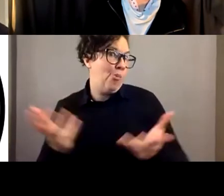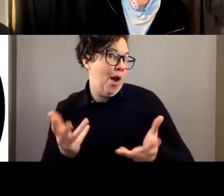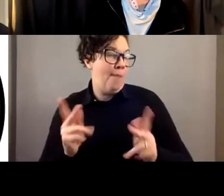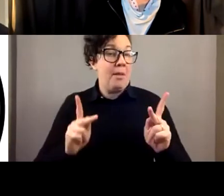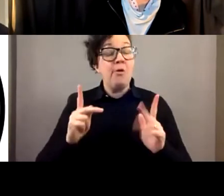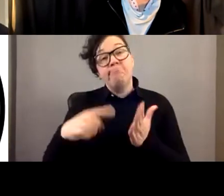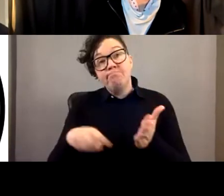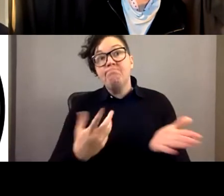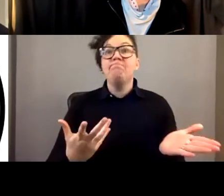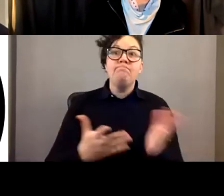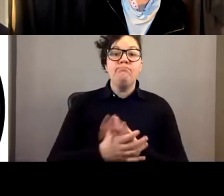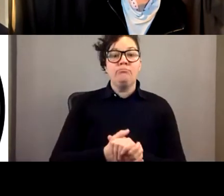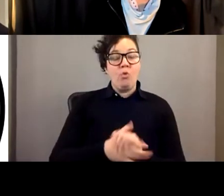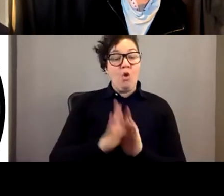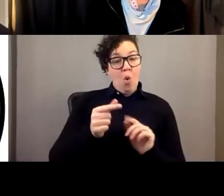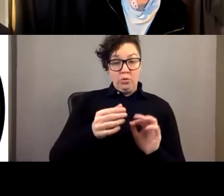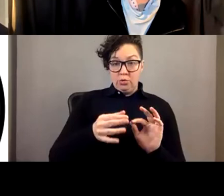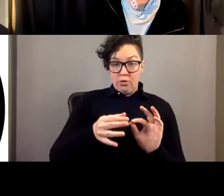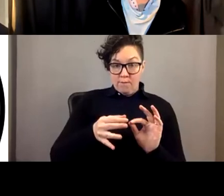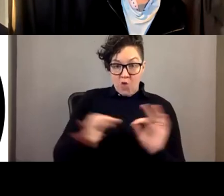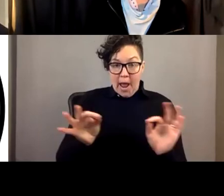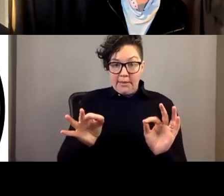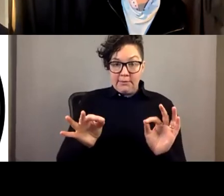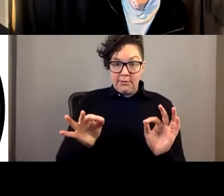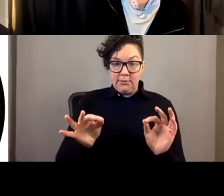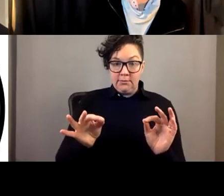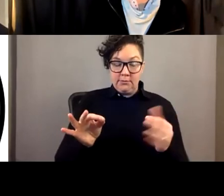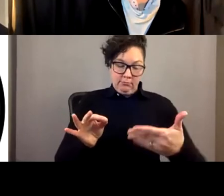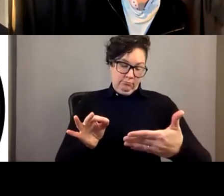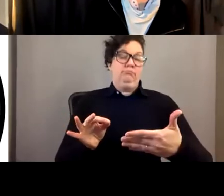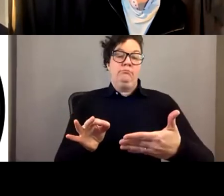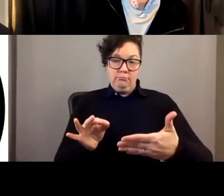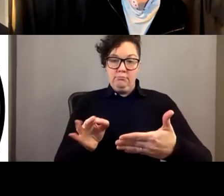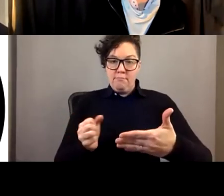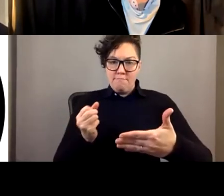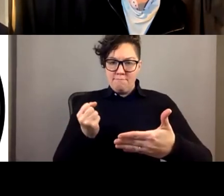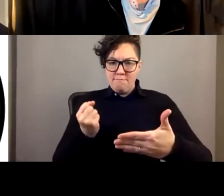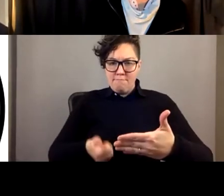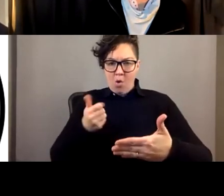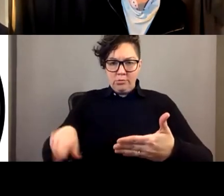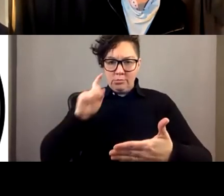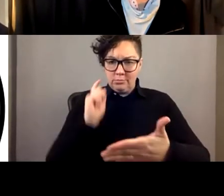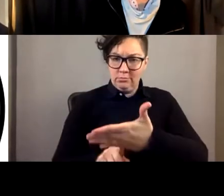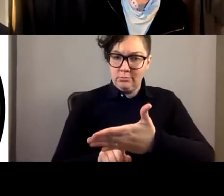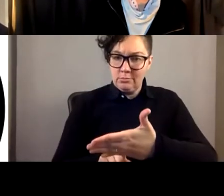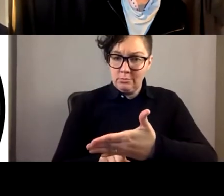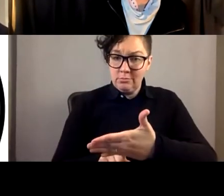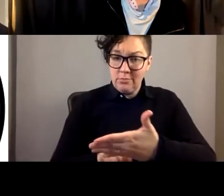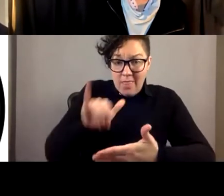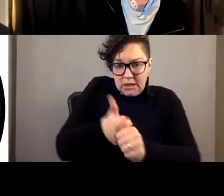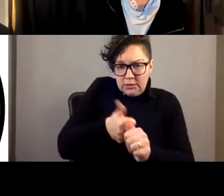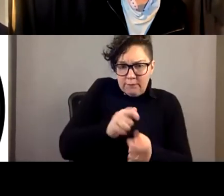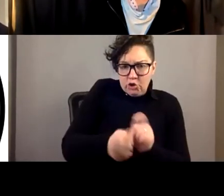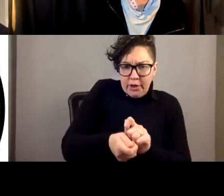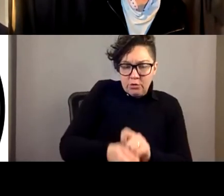those words, those little phrases, are even legible to most people in the audience is a significant change, right? So Black